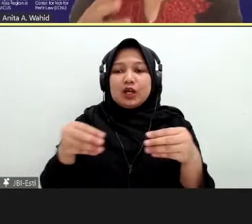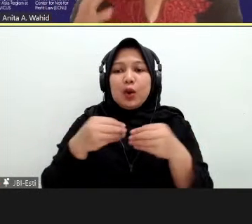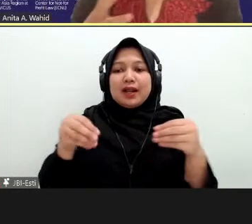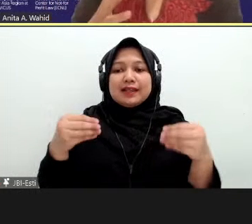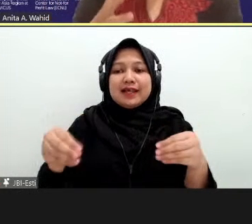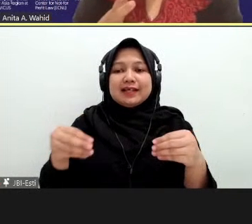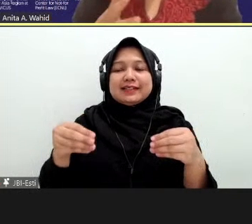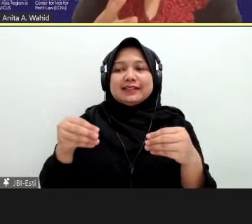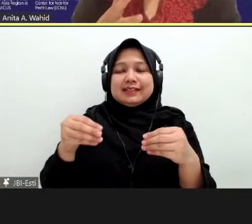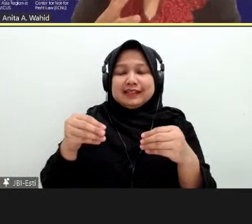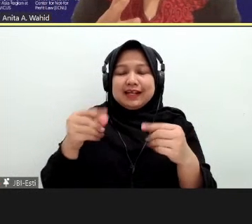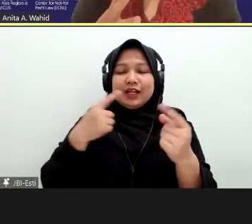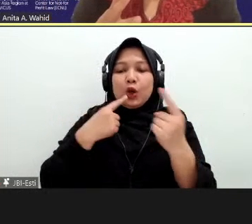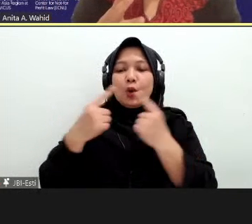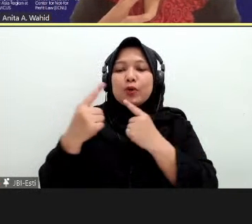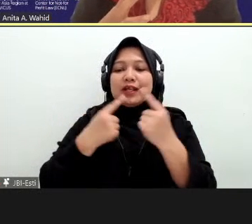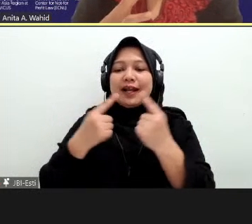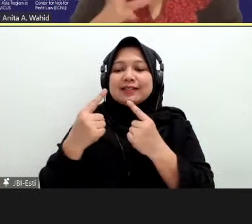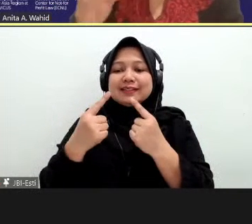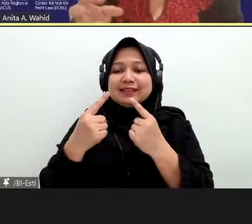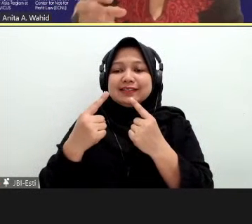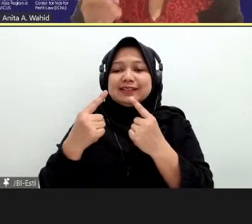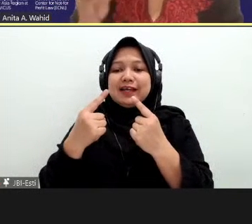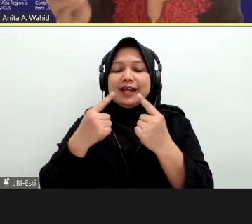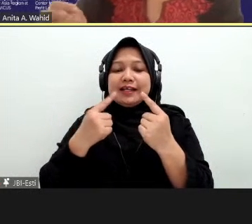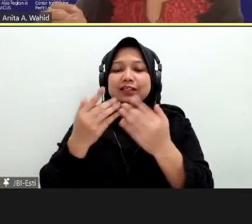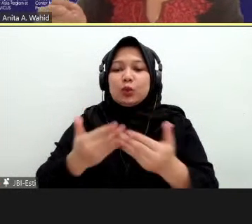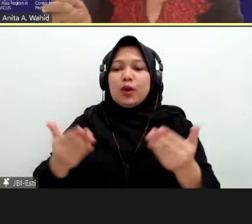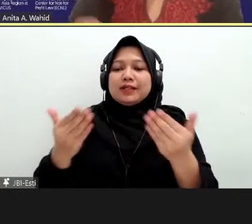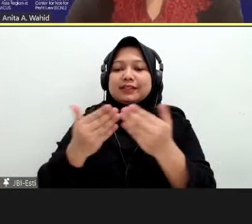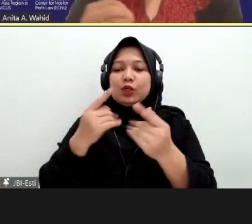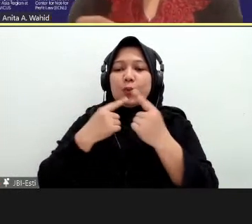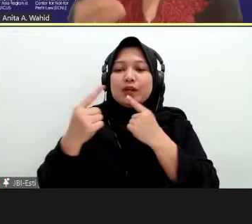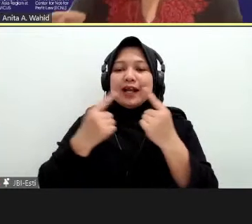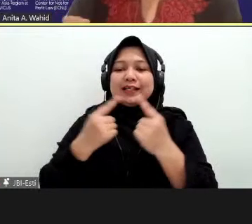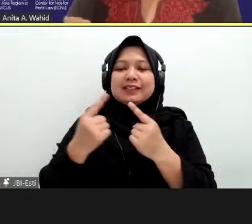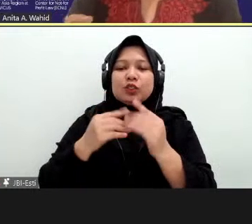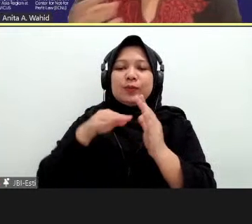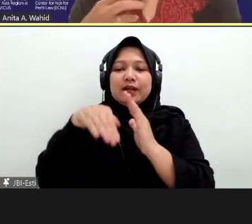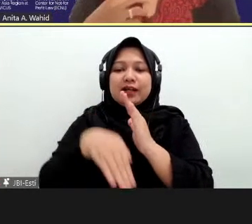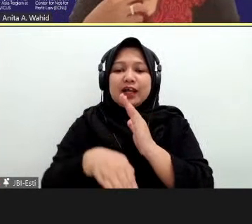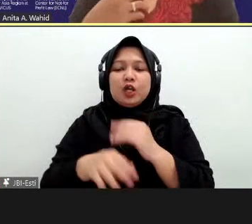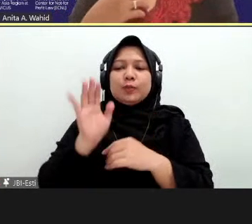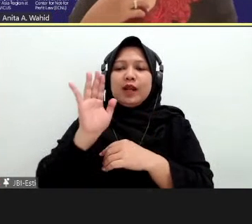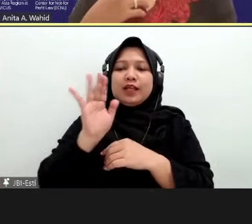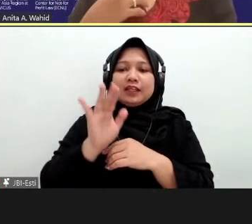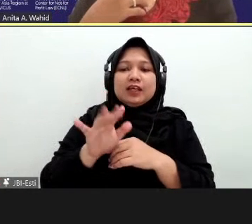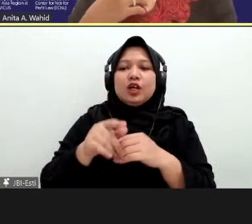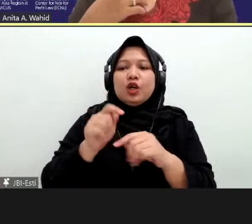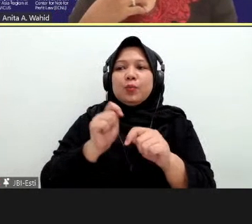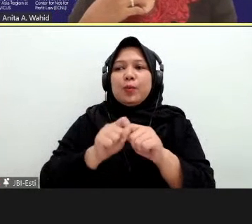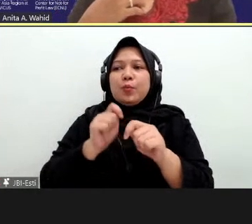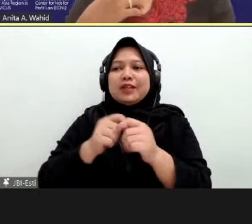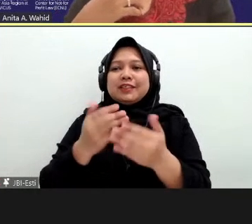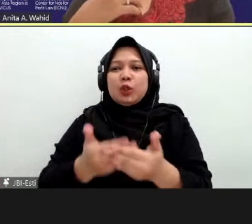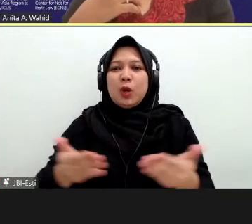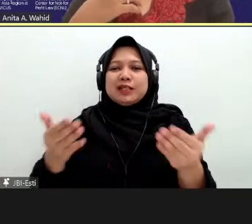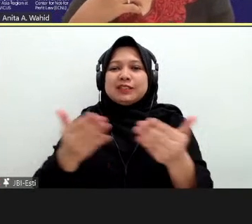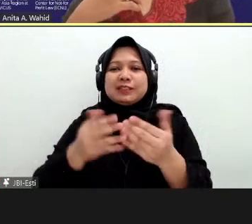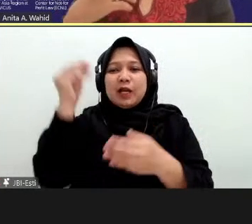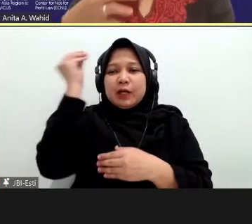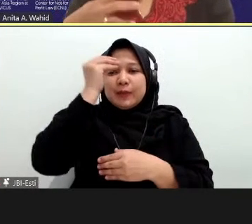quality of publication environment to create confuseness, reach of